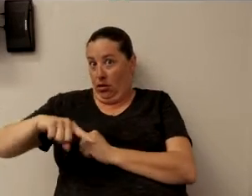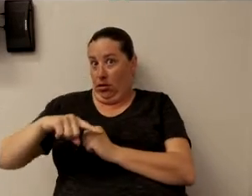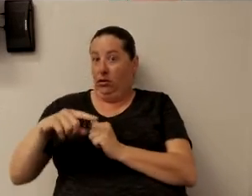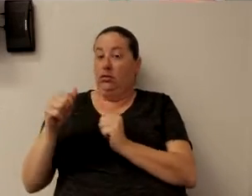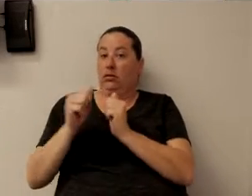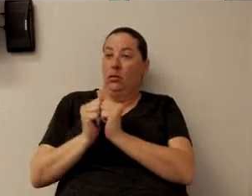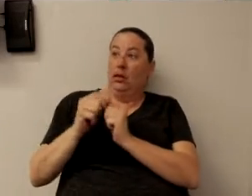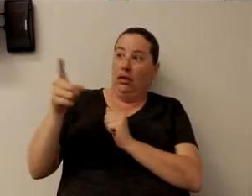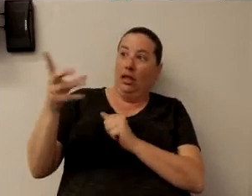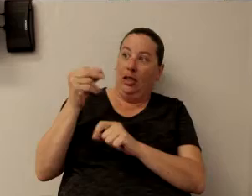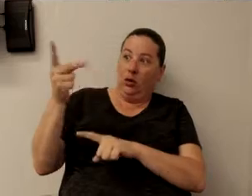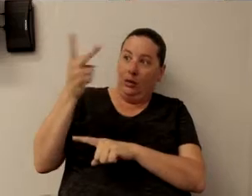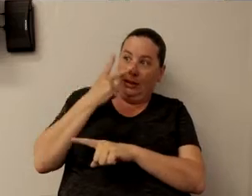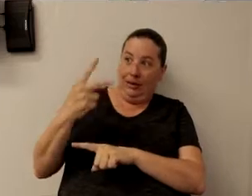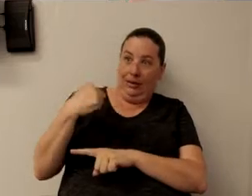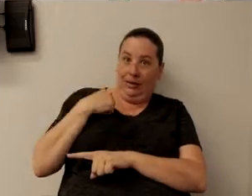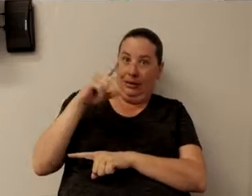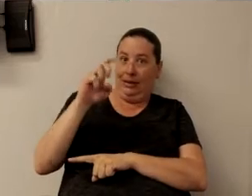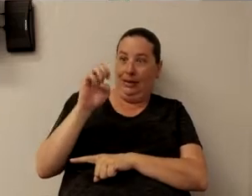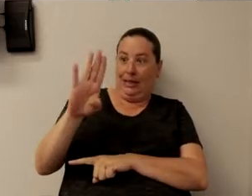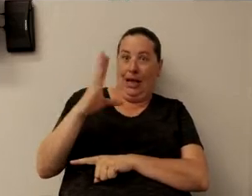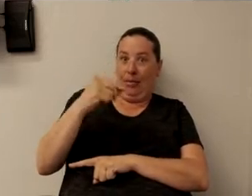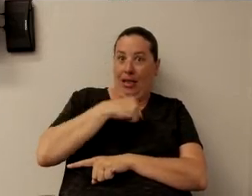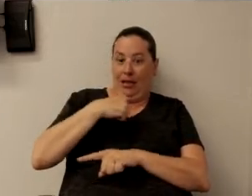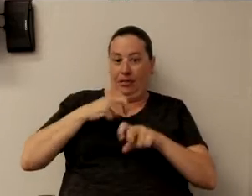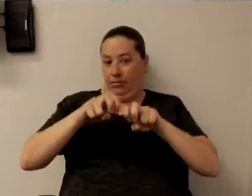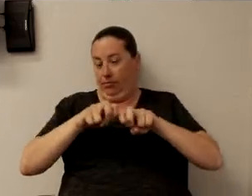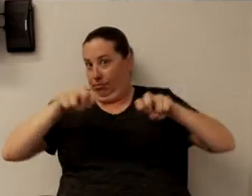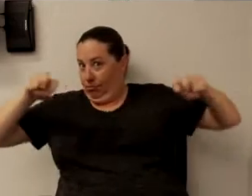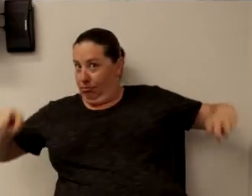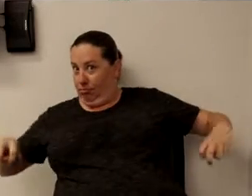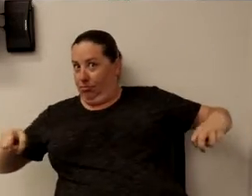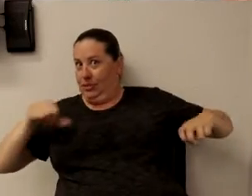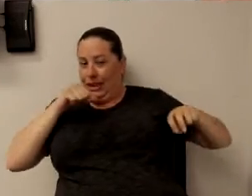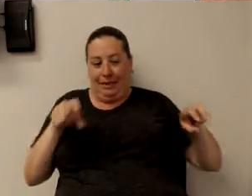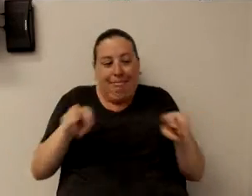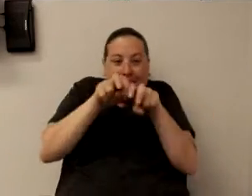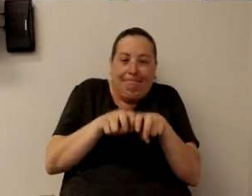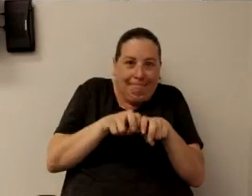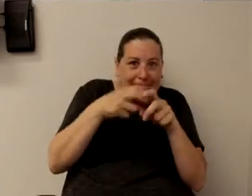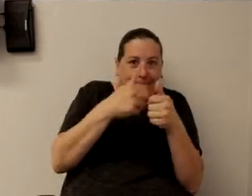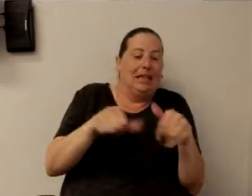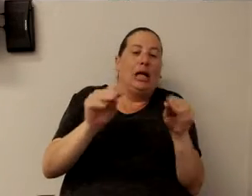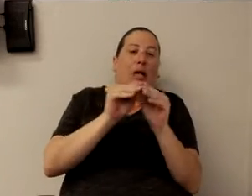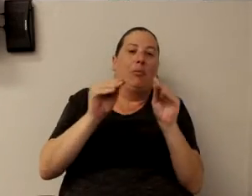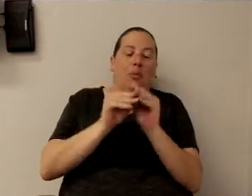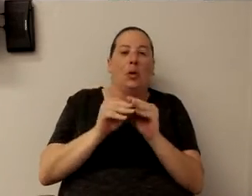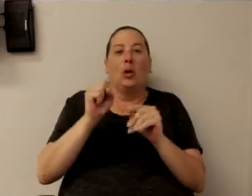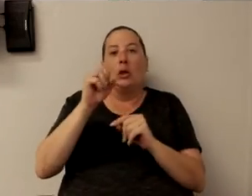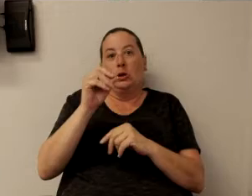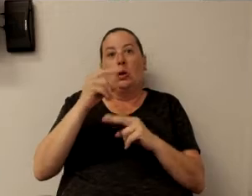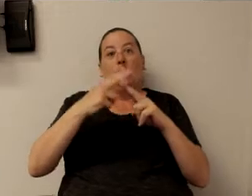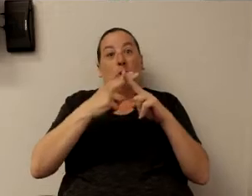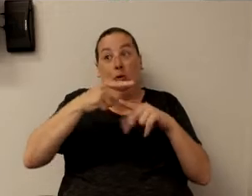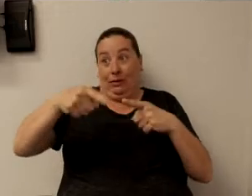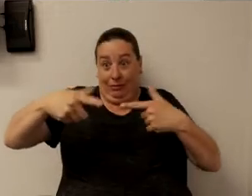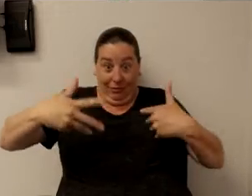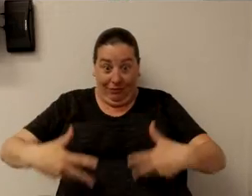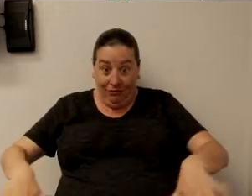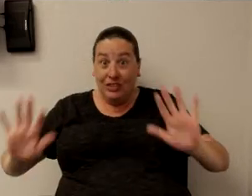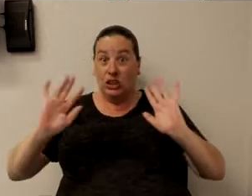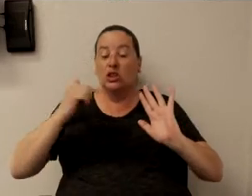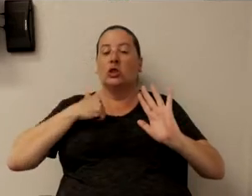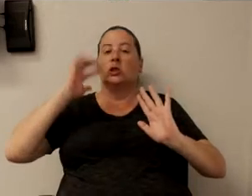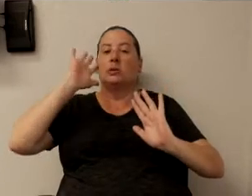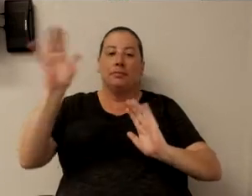And you can see Deborah and I aren't sitting next to each other anymore. So as soon as this recording's over, I'll put